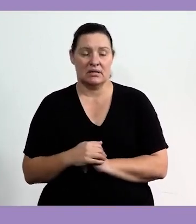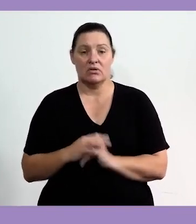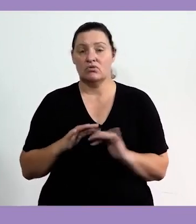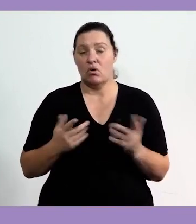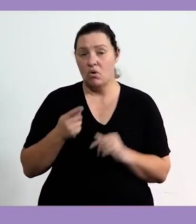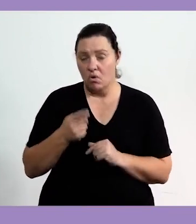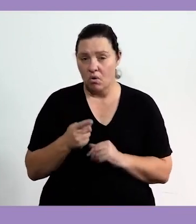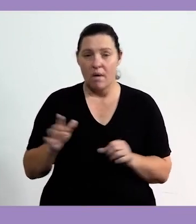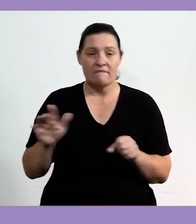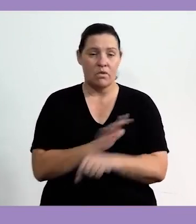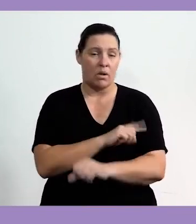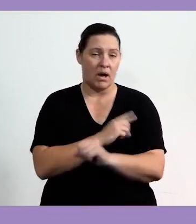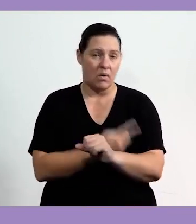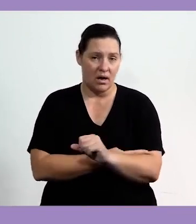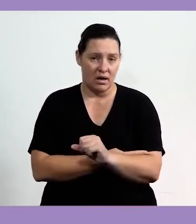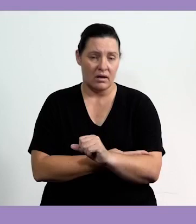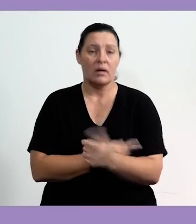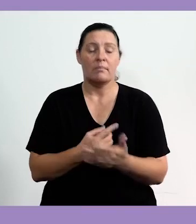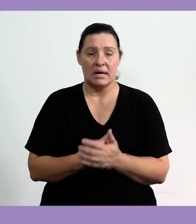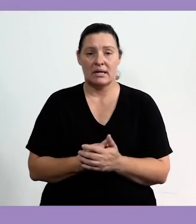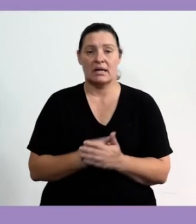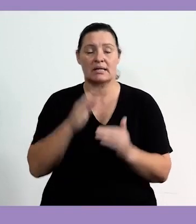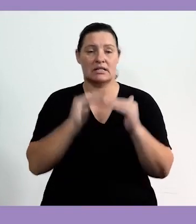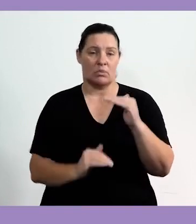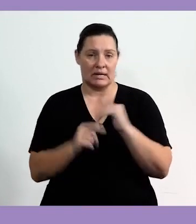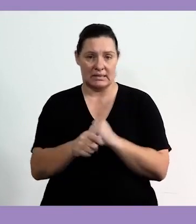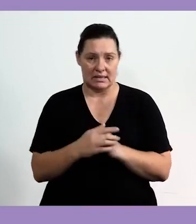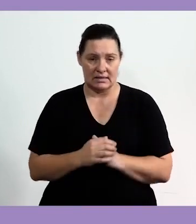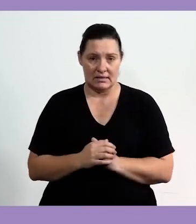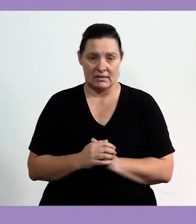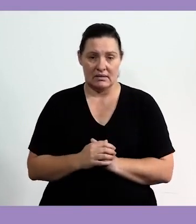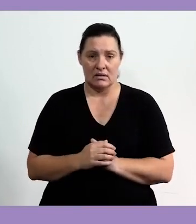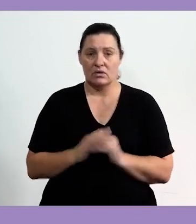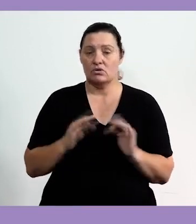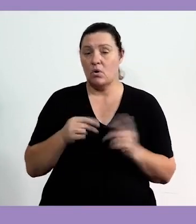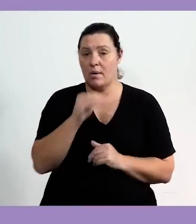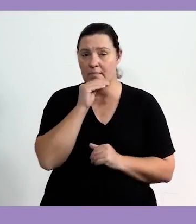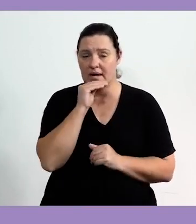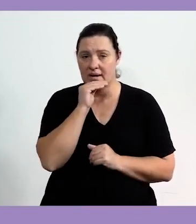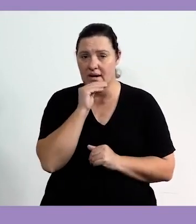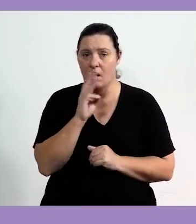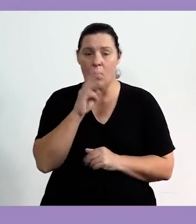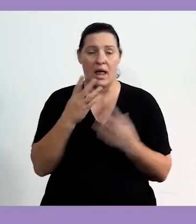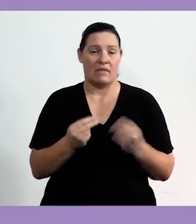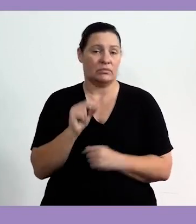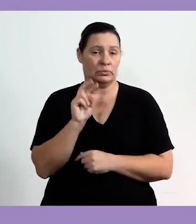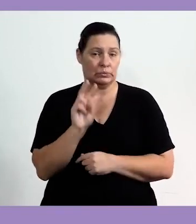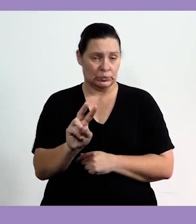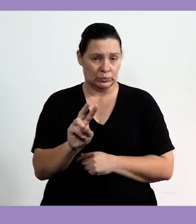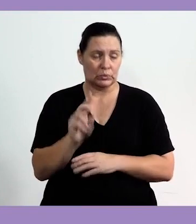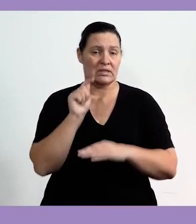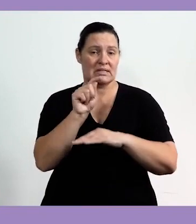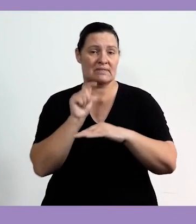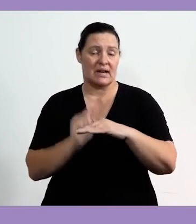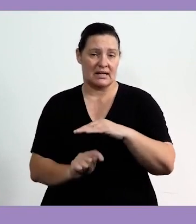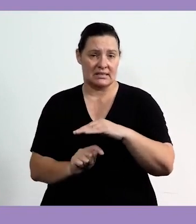base 3. So that whole power will become a denominator. So that means we are going to